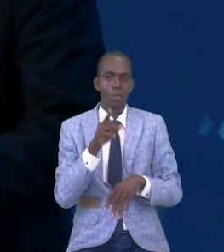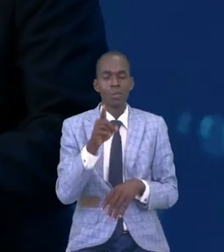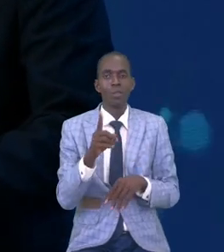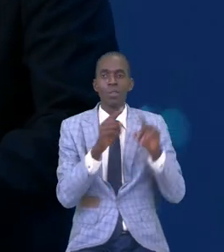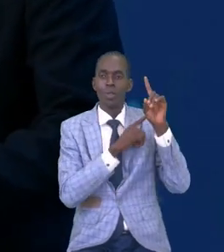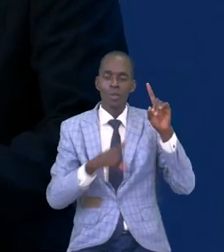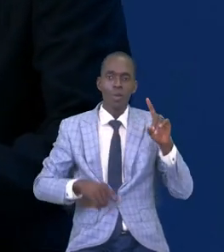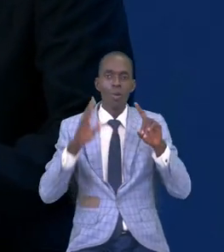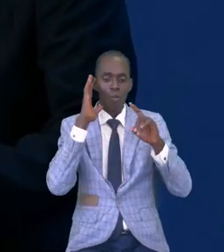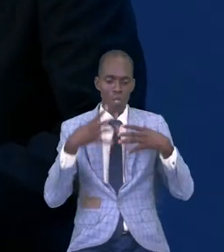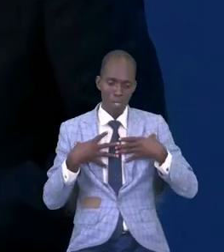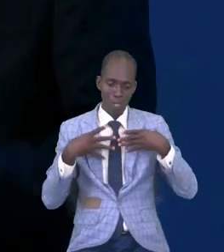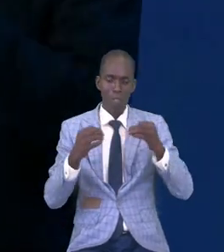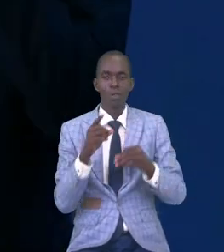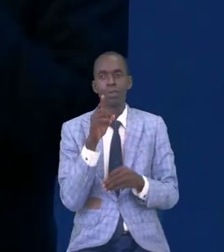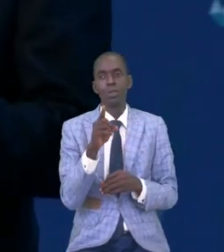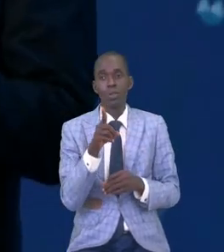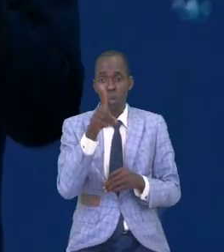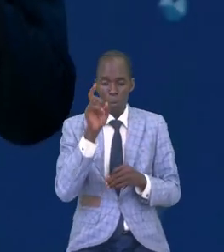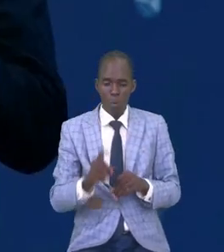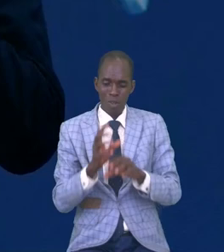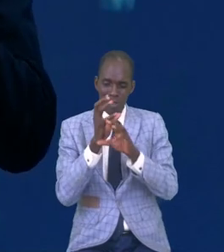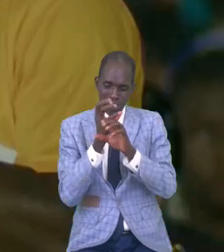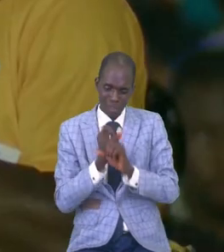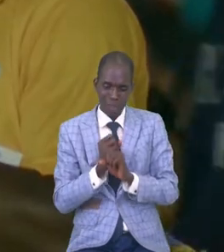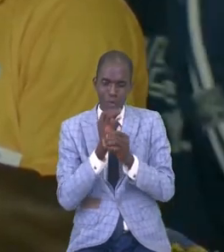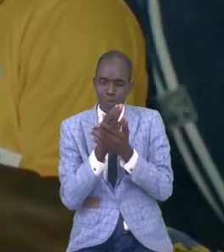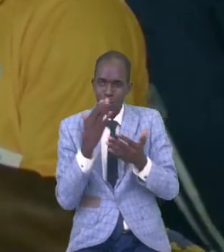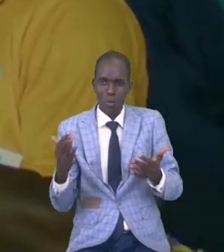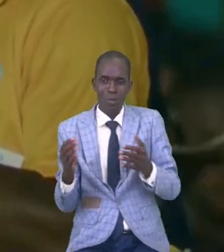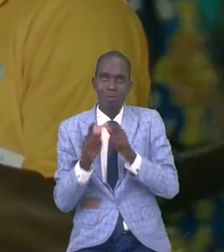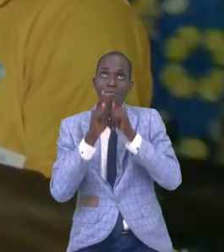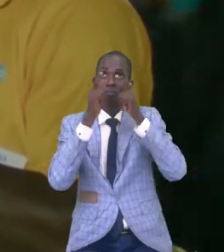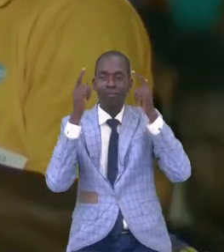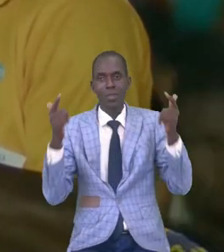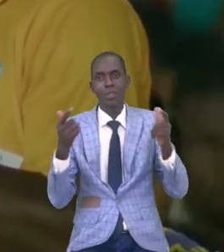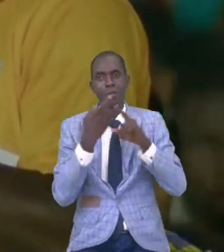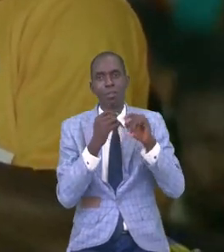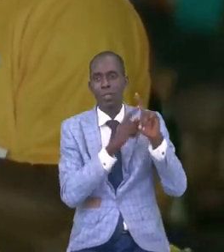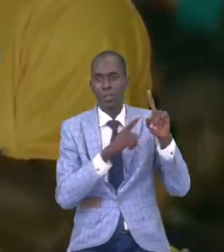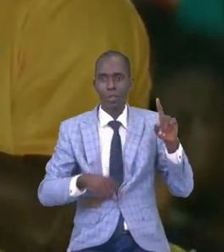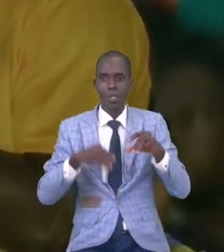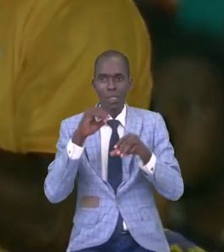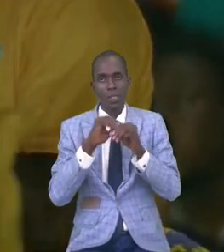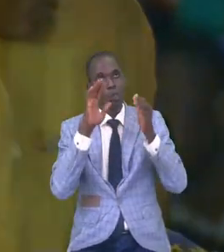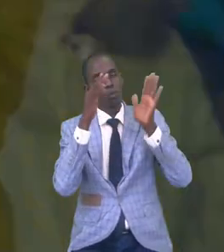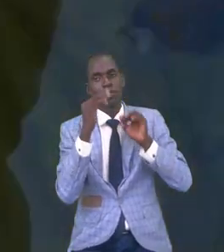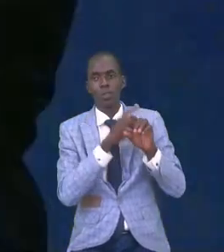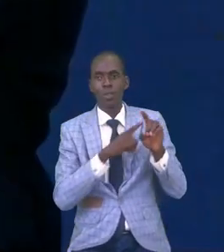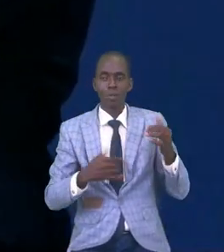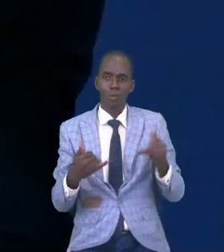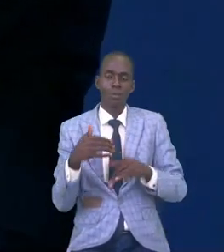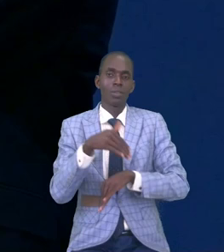you. You must receive something tangible in the presence of the Lord tonight. Our